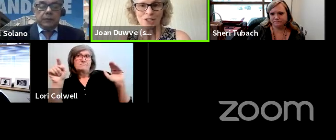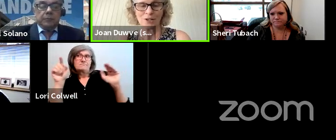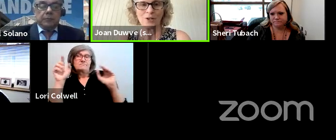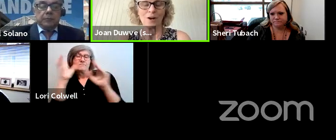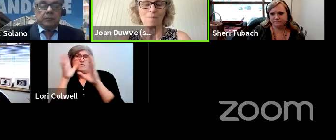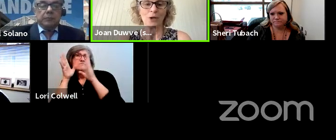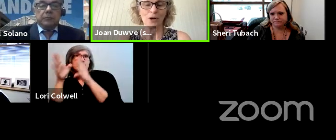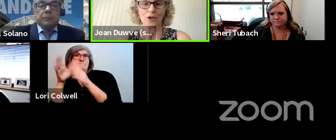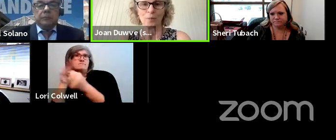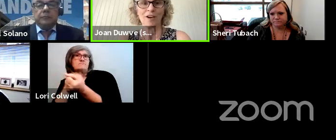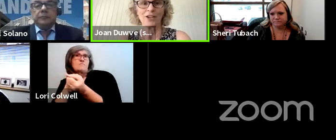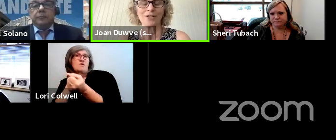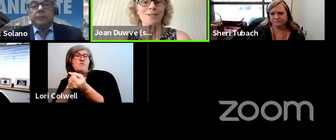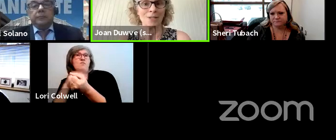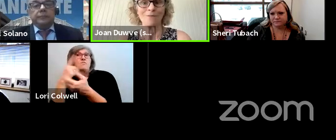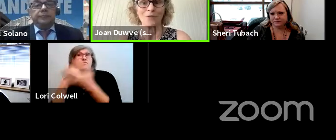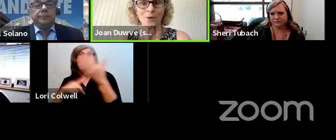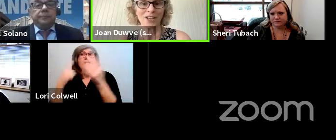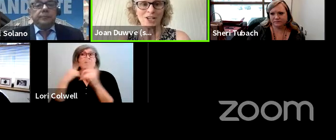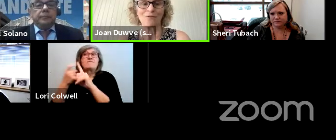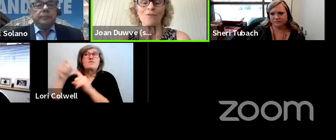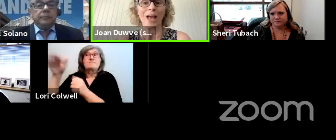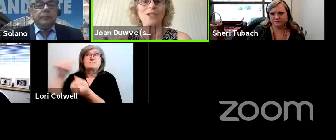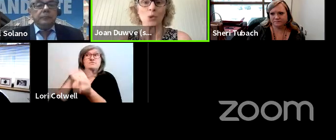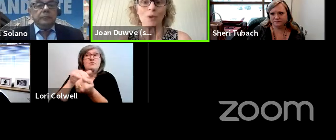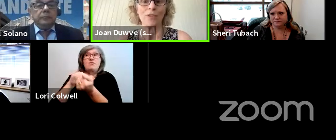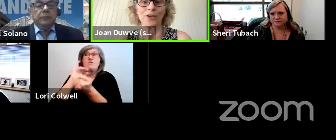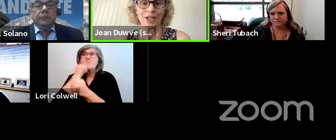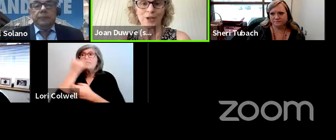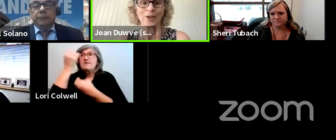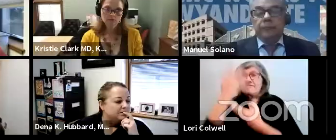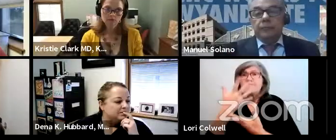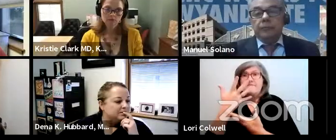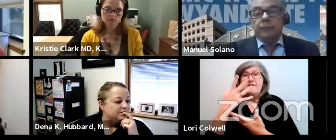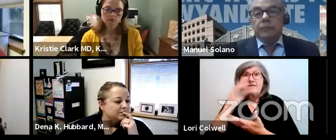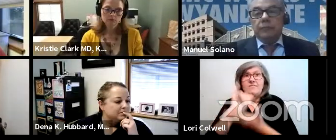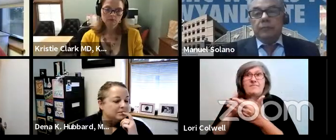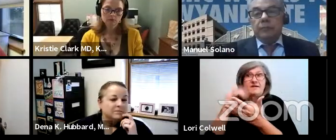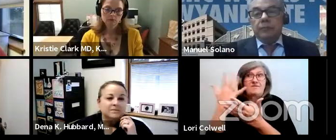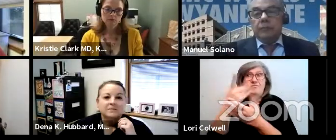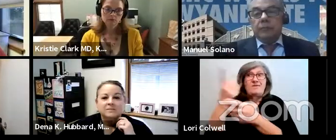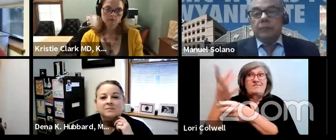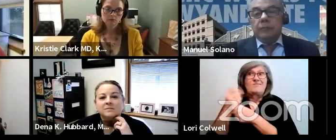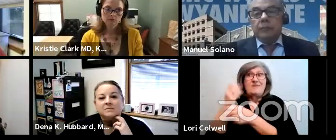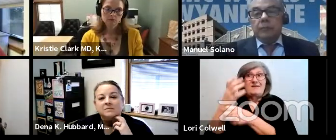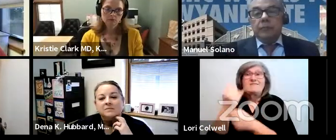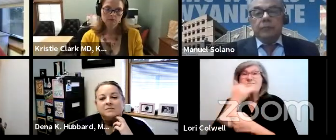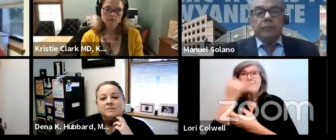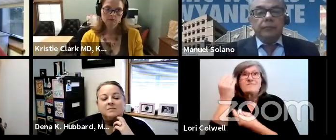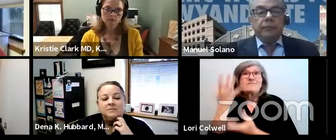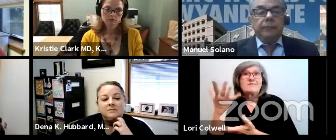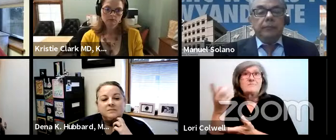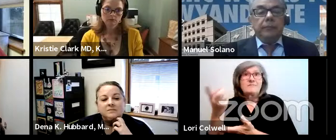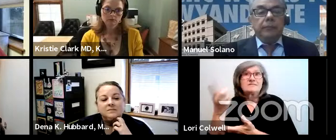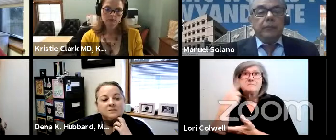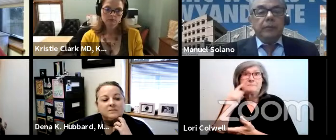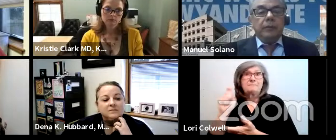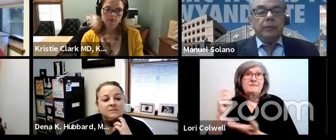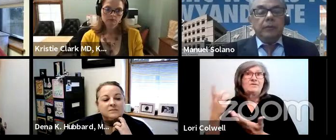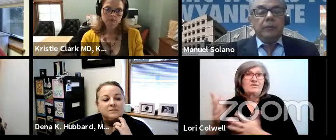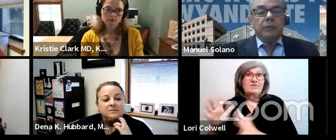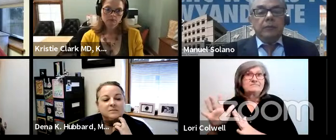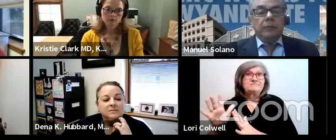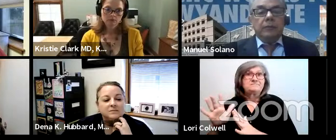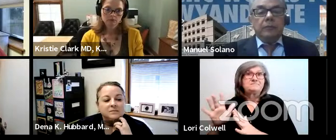their physician, their healthcare provider, is misinformation, that's what they're hearing, period. And so I